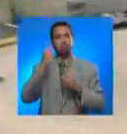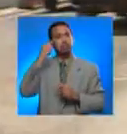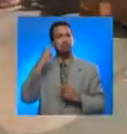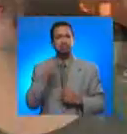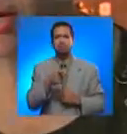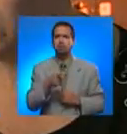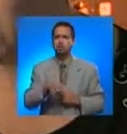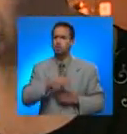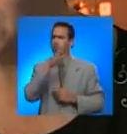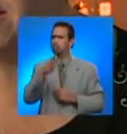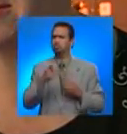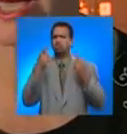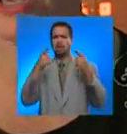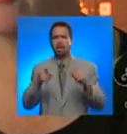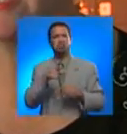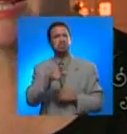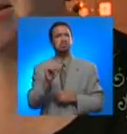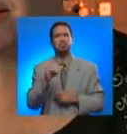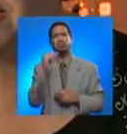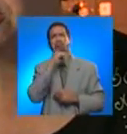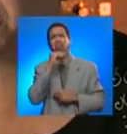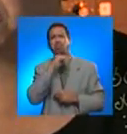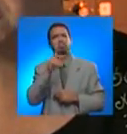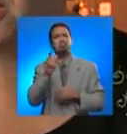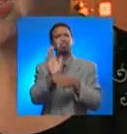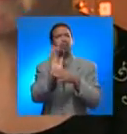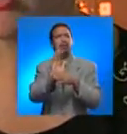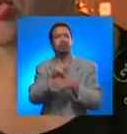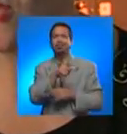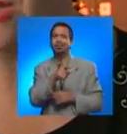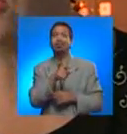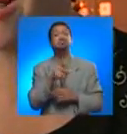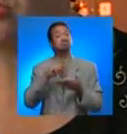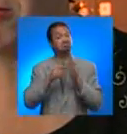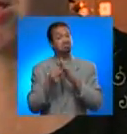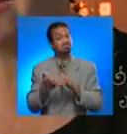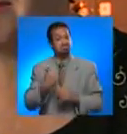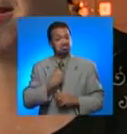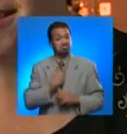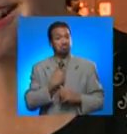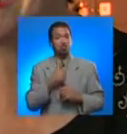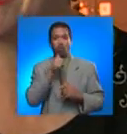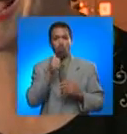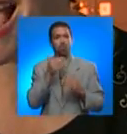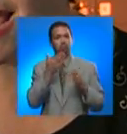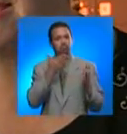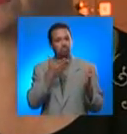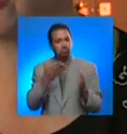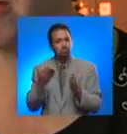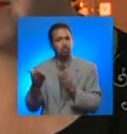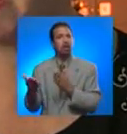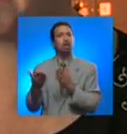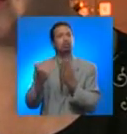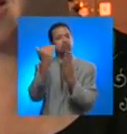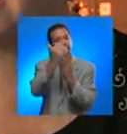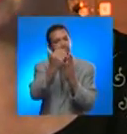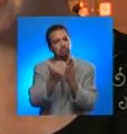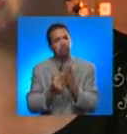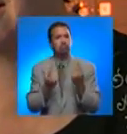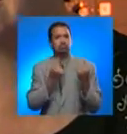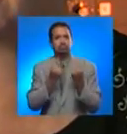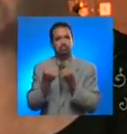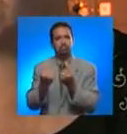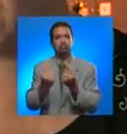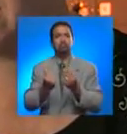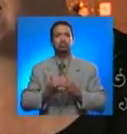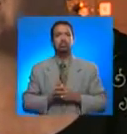Many people think that tsunamis will not occur, that it is science fiction. That's why just a few people have taken the